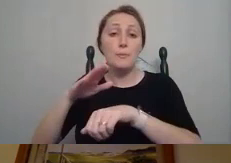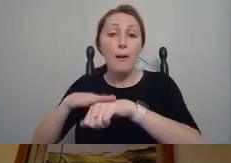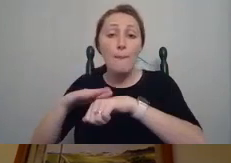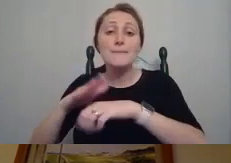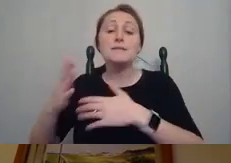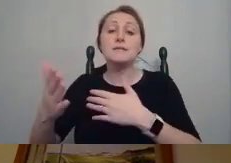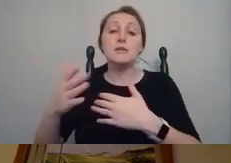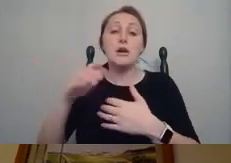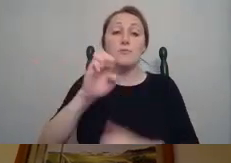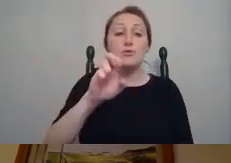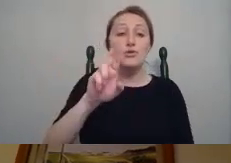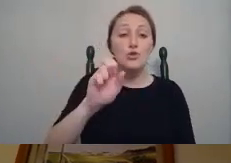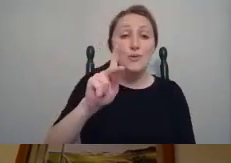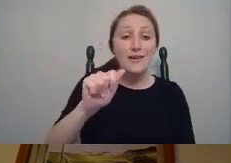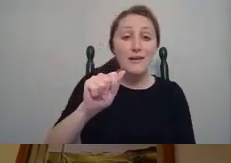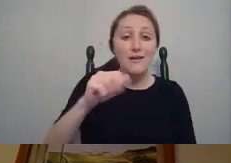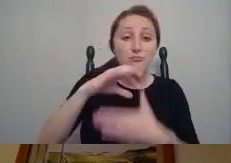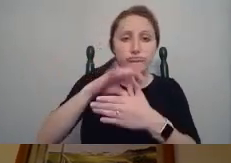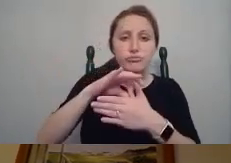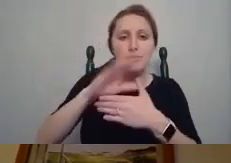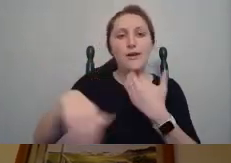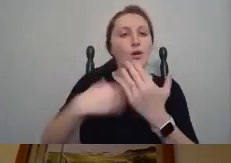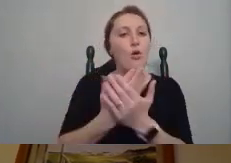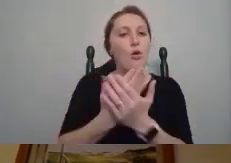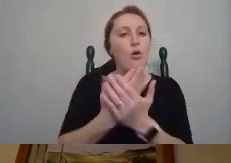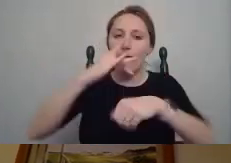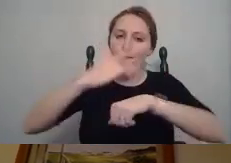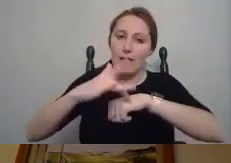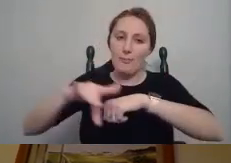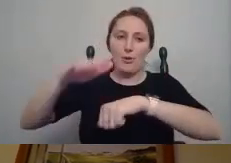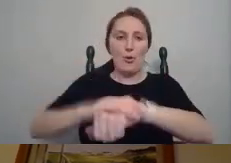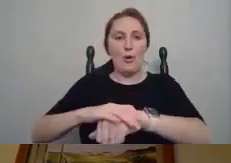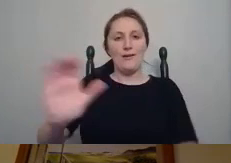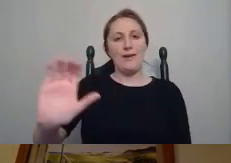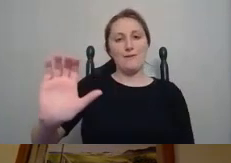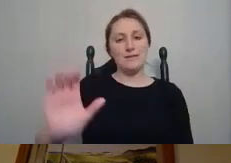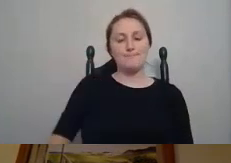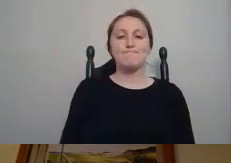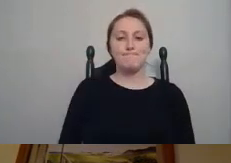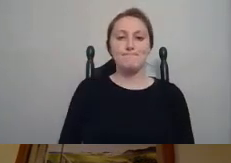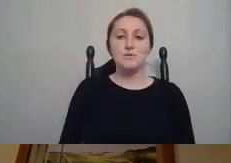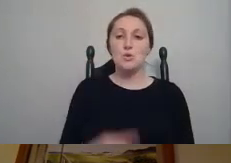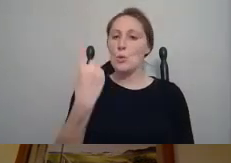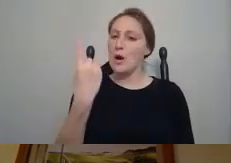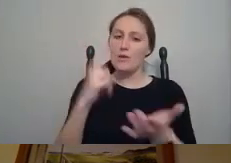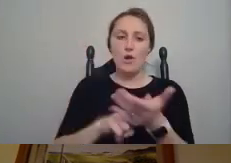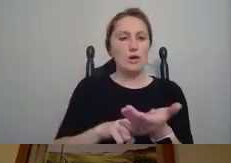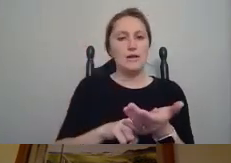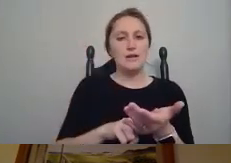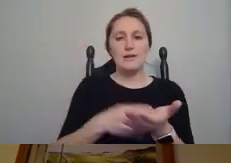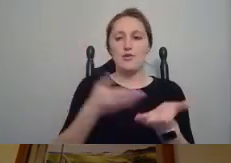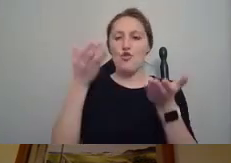all be available through Canvas. So only one login and you're there, and it'll